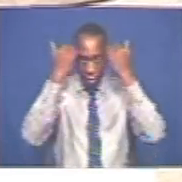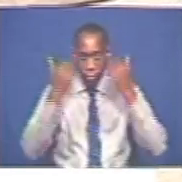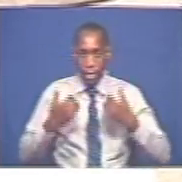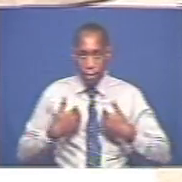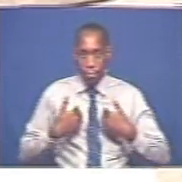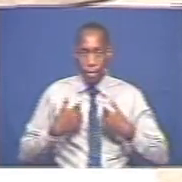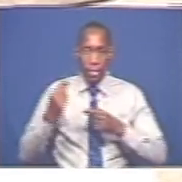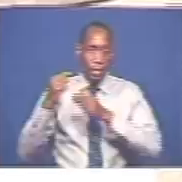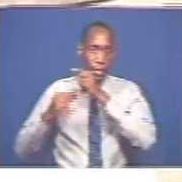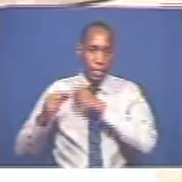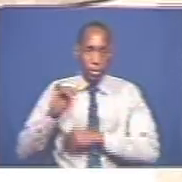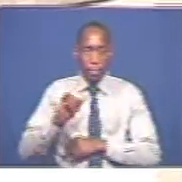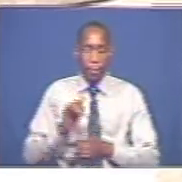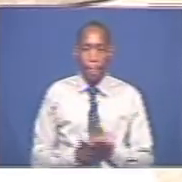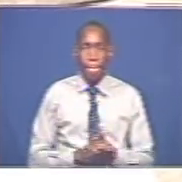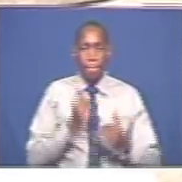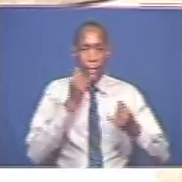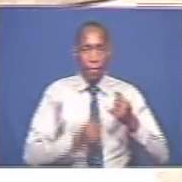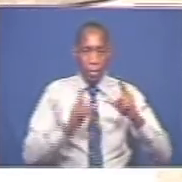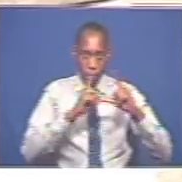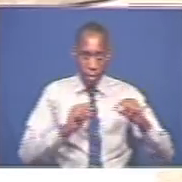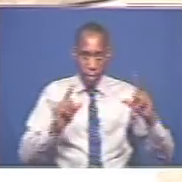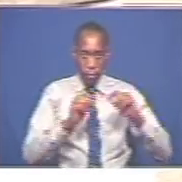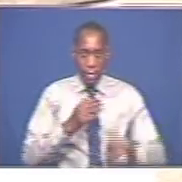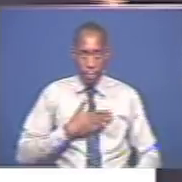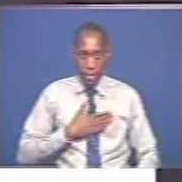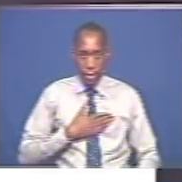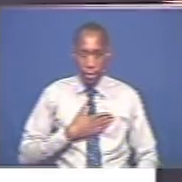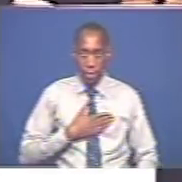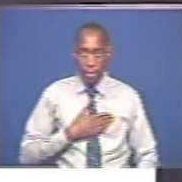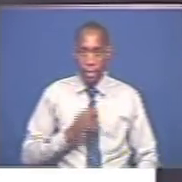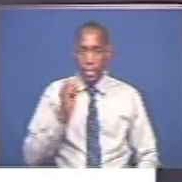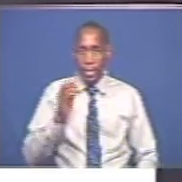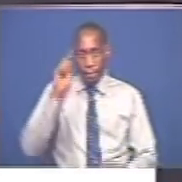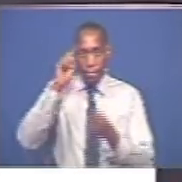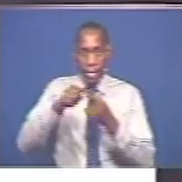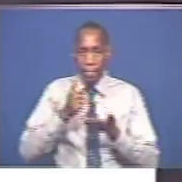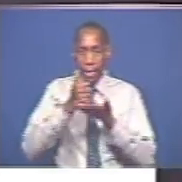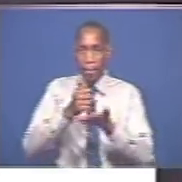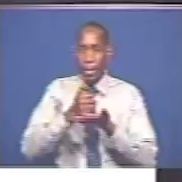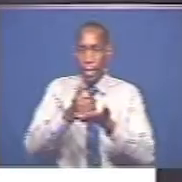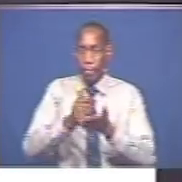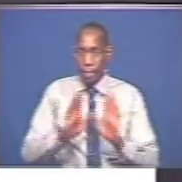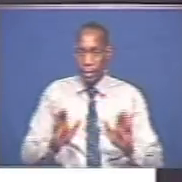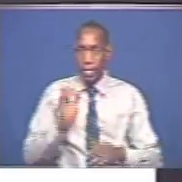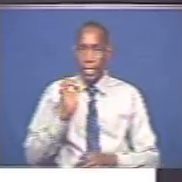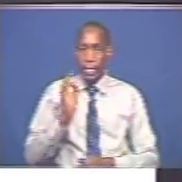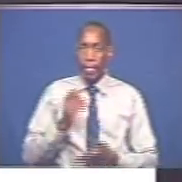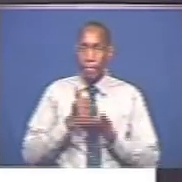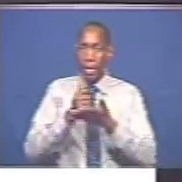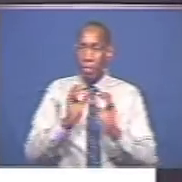our generation. But I would say this is a lineup. Like Kamau says, if you intend to help, help. If you don't intend to help,